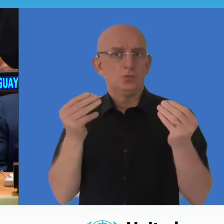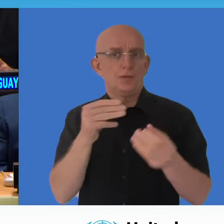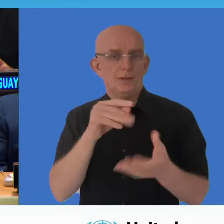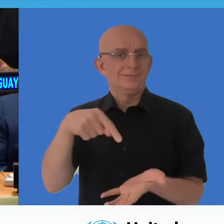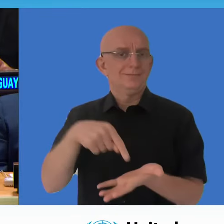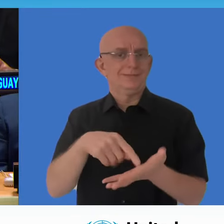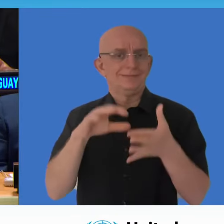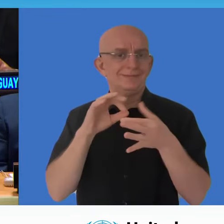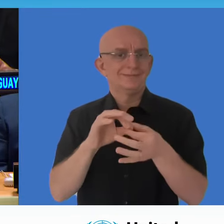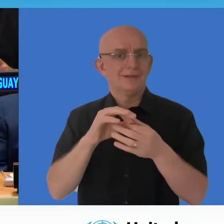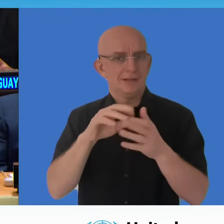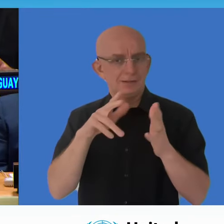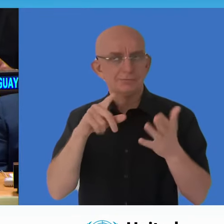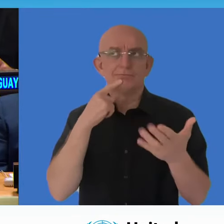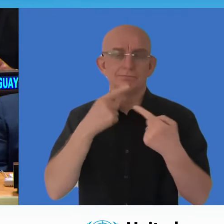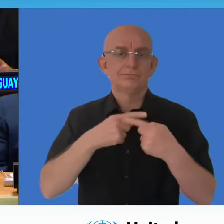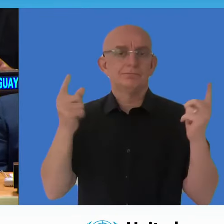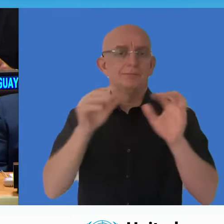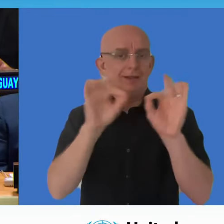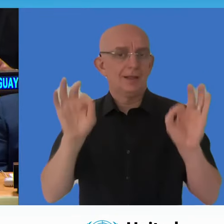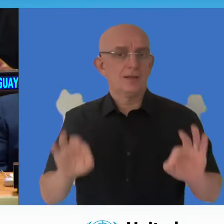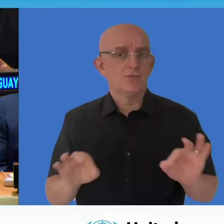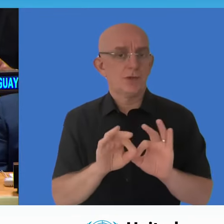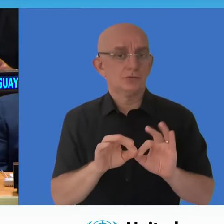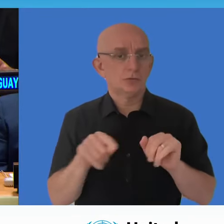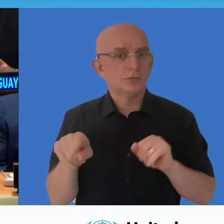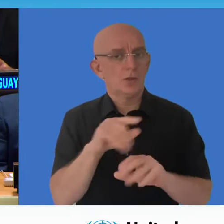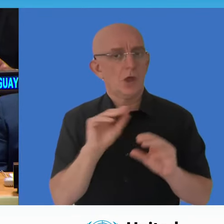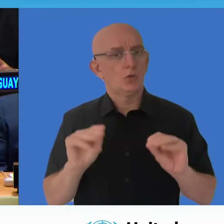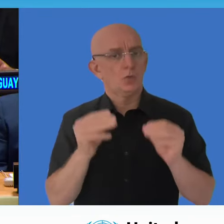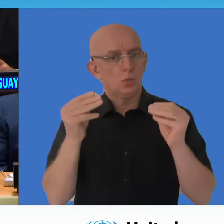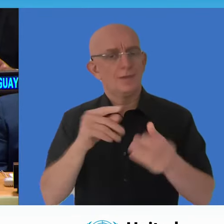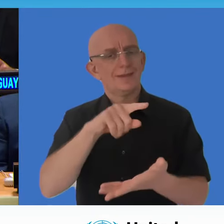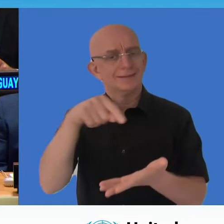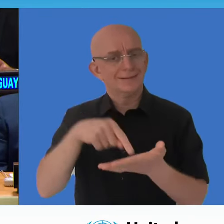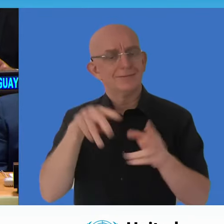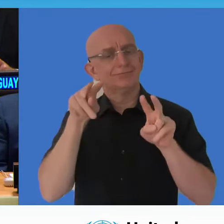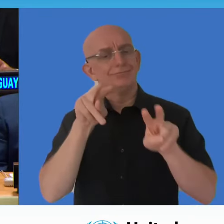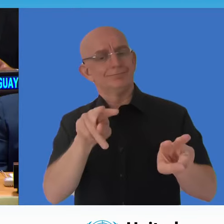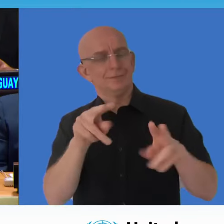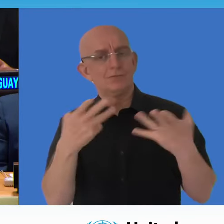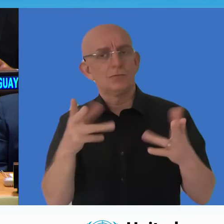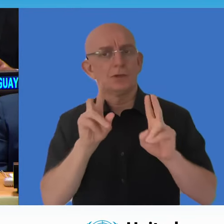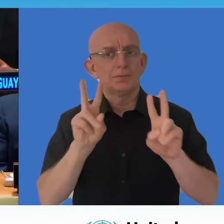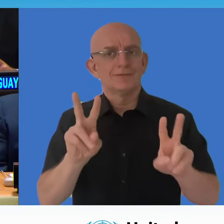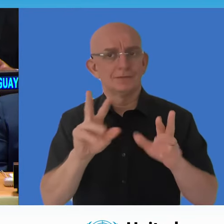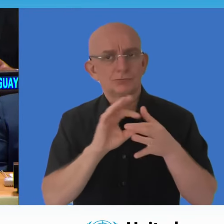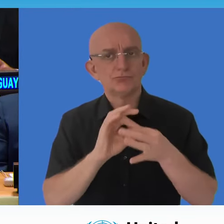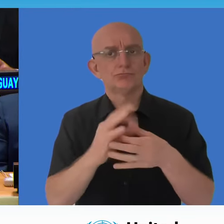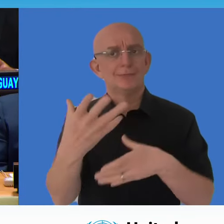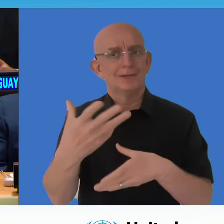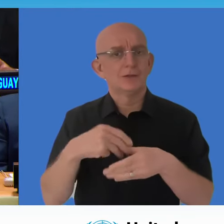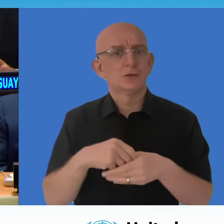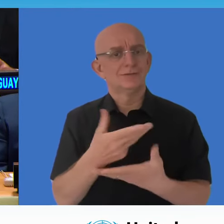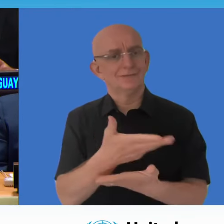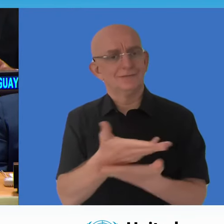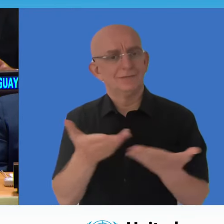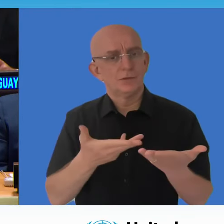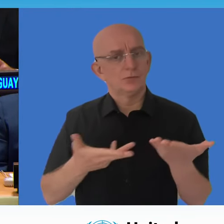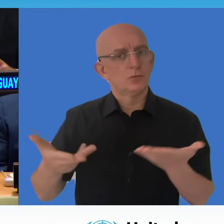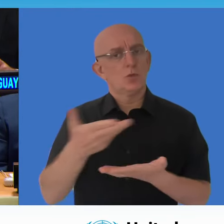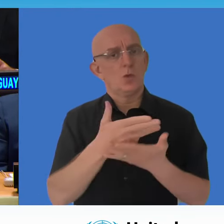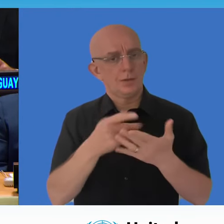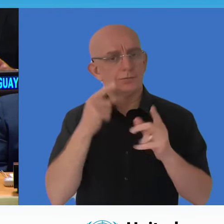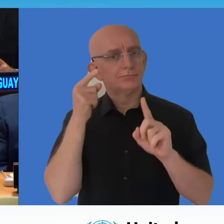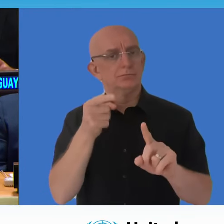societies. Let's ensure that youths are not left behind, rather they work as an agent of change for a prosperous future